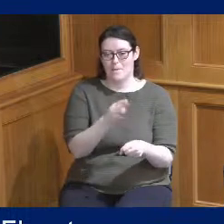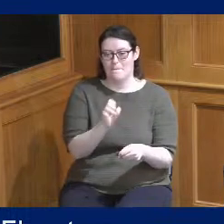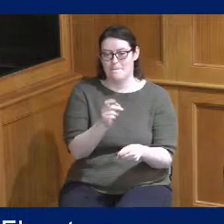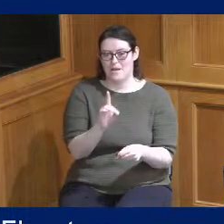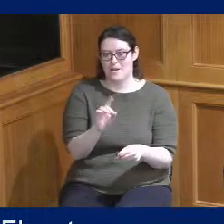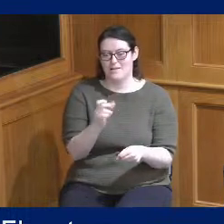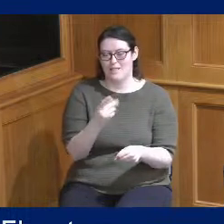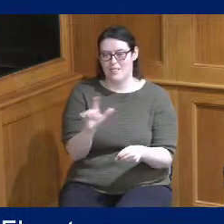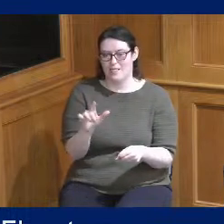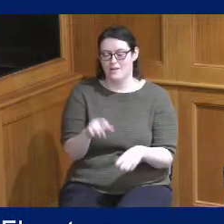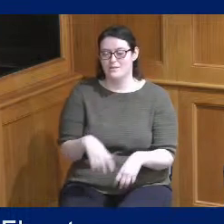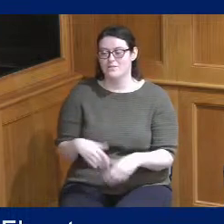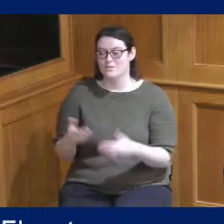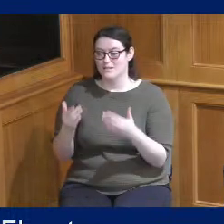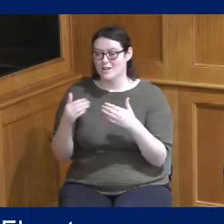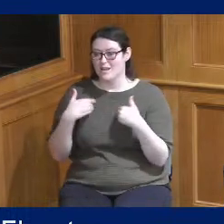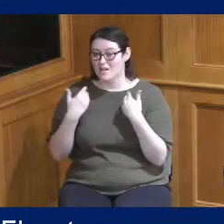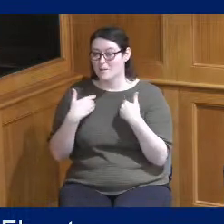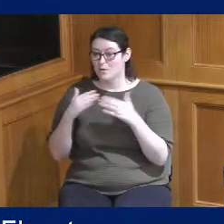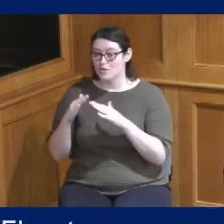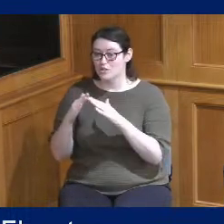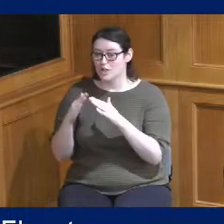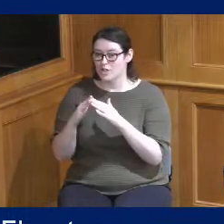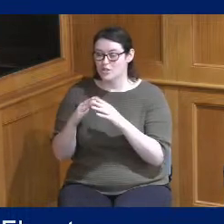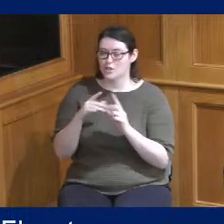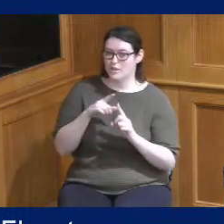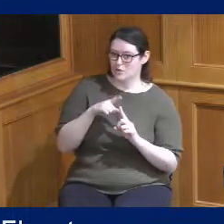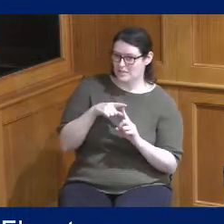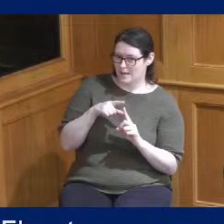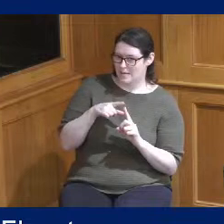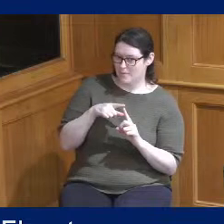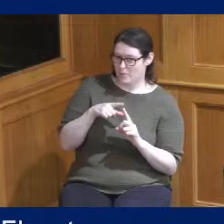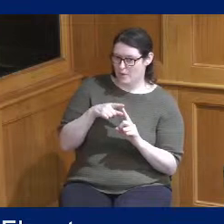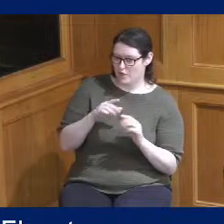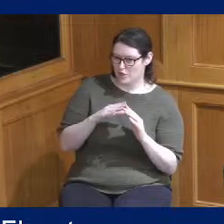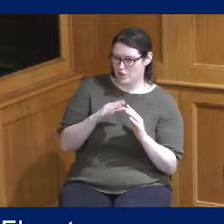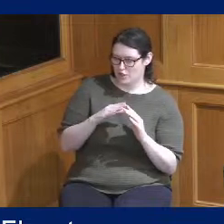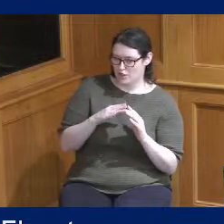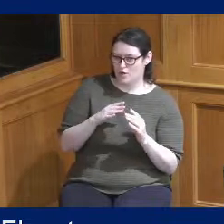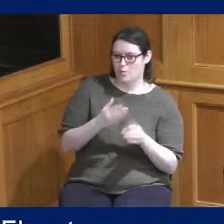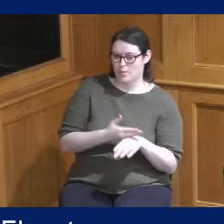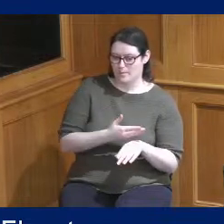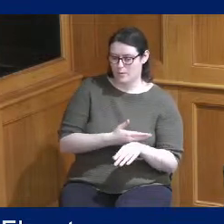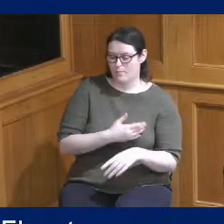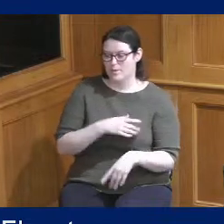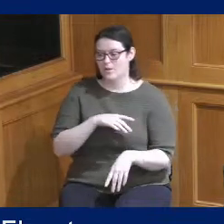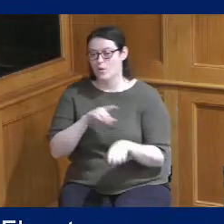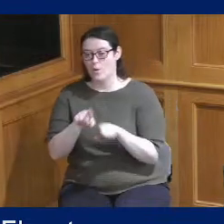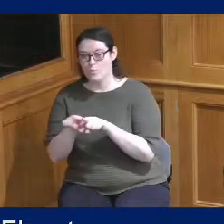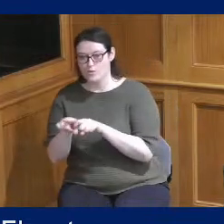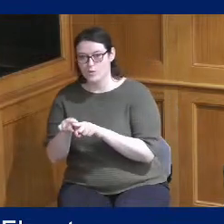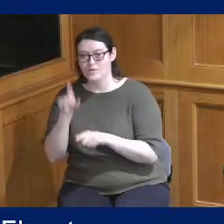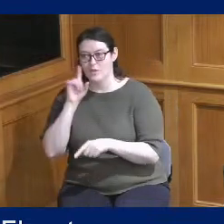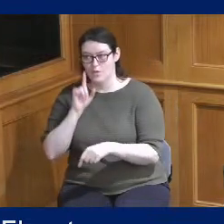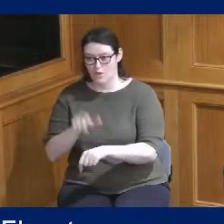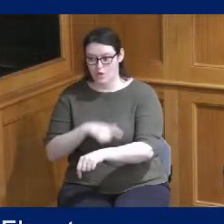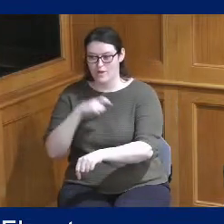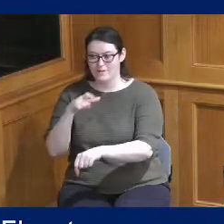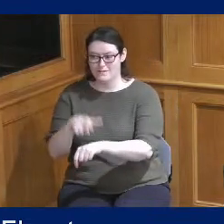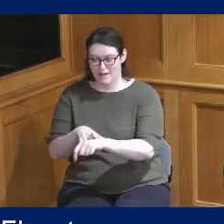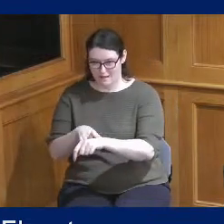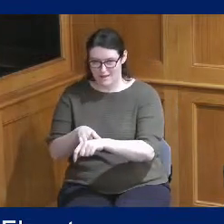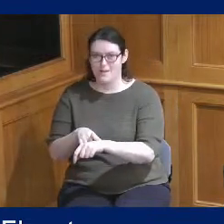shelter improvements both at our temporary shelter locations, as well as development